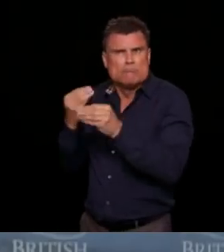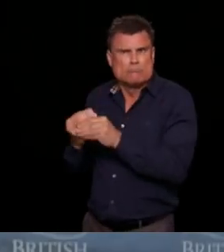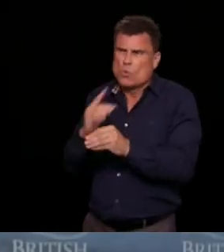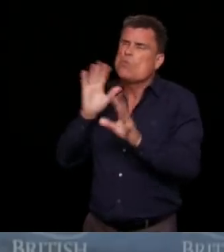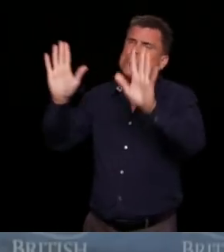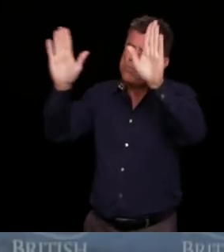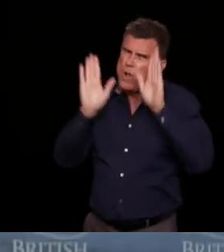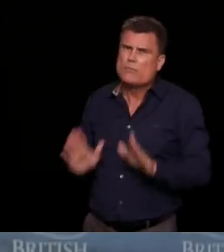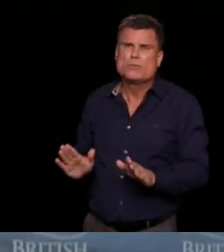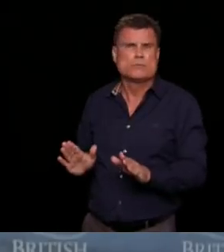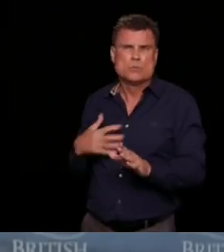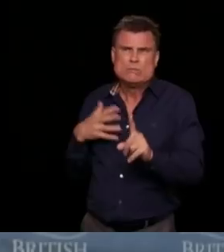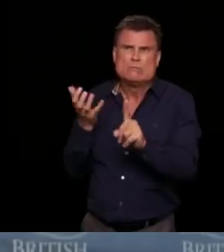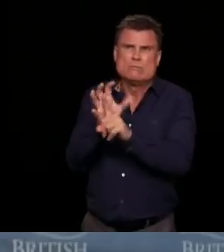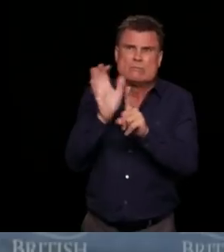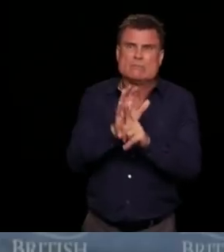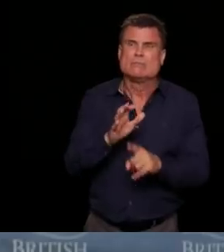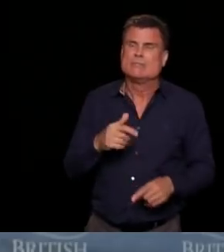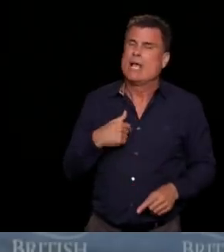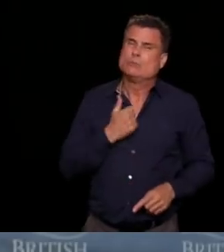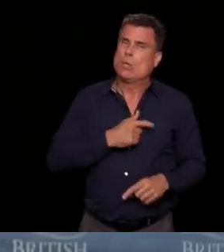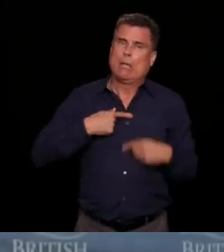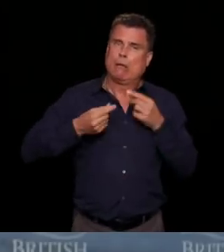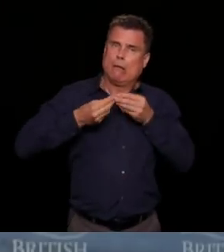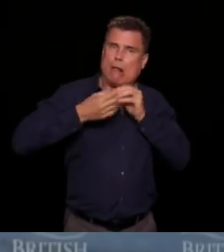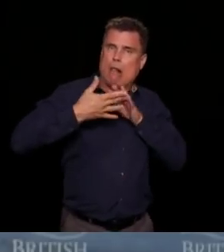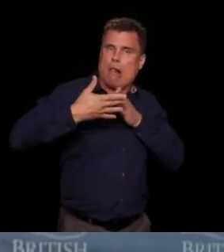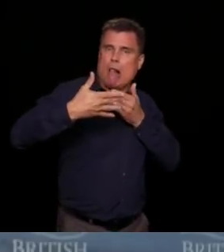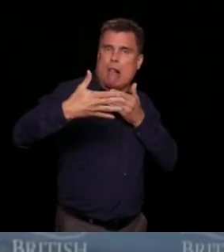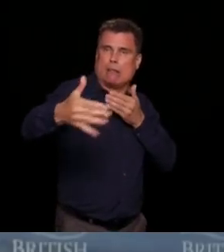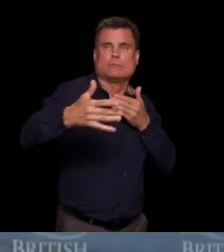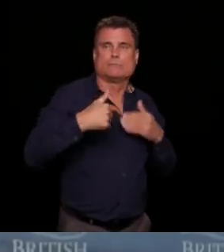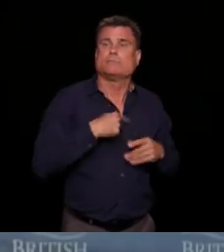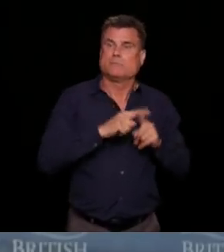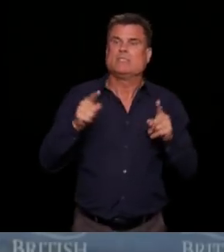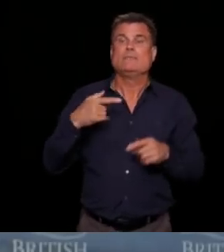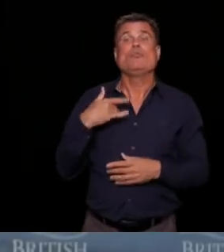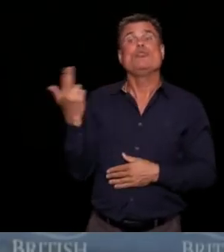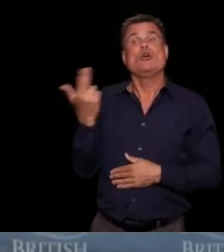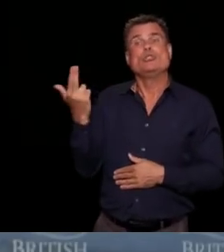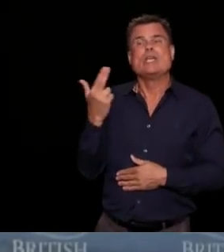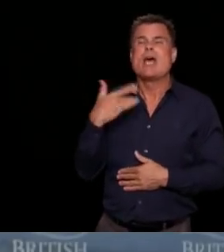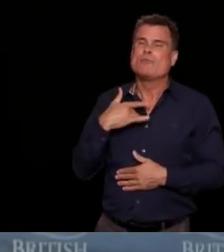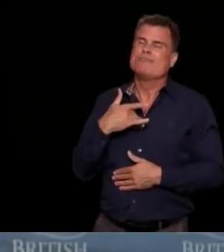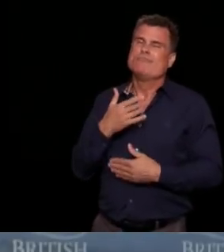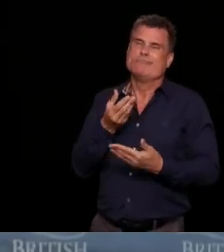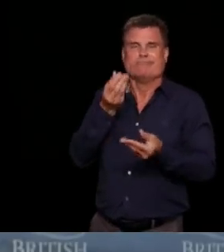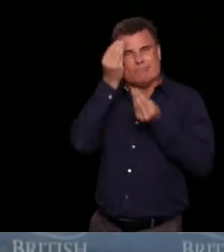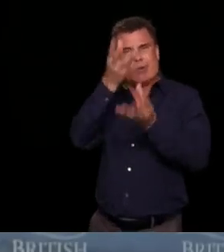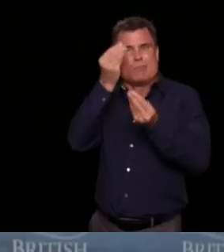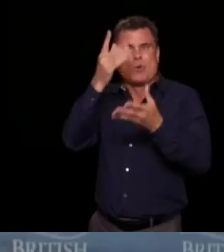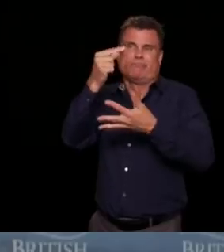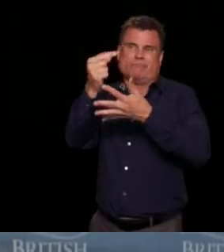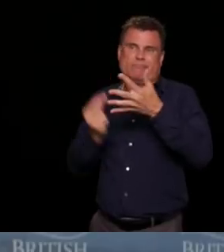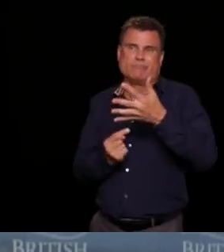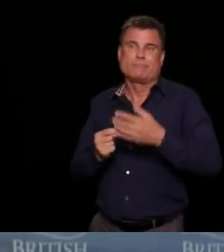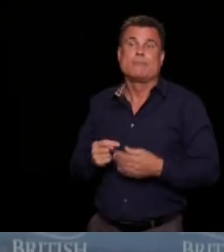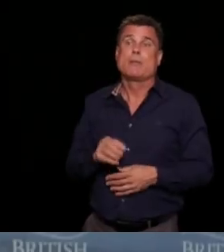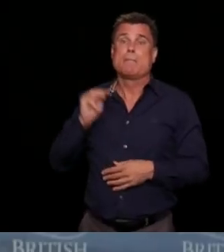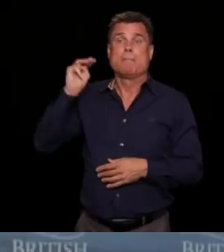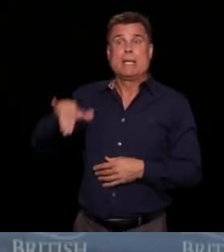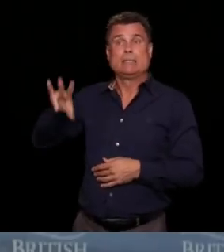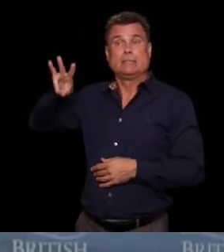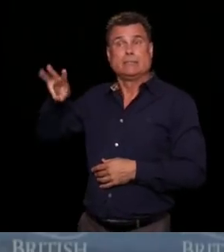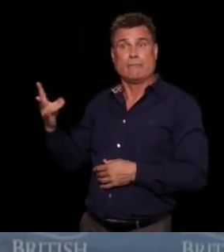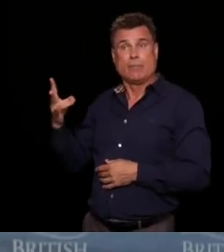taking more time than usual, I just have a couple of reports that we typically give on Thursday. On May the 7th, we, of course, released